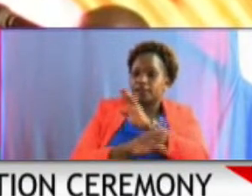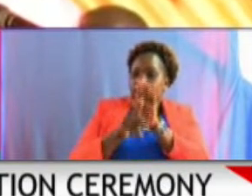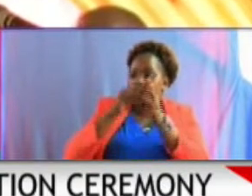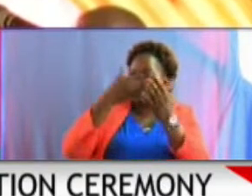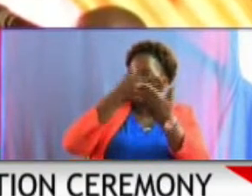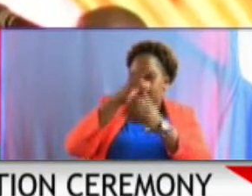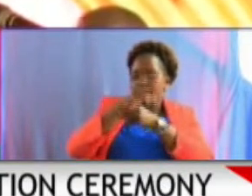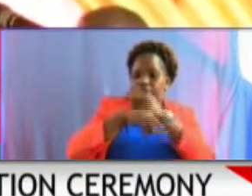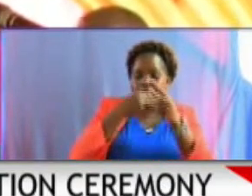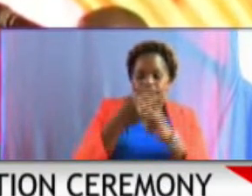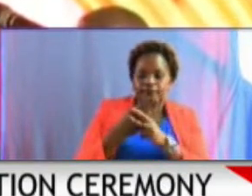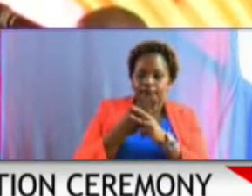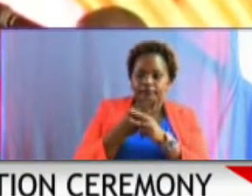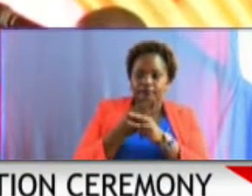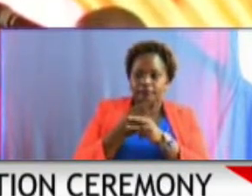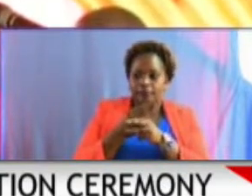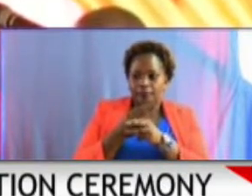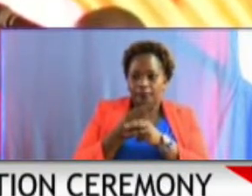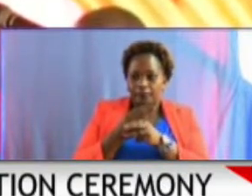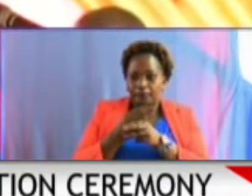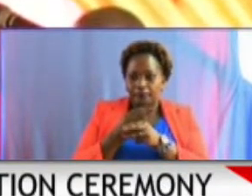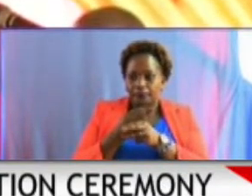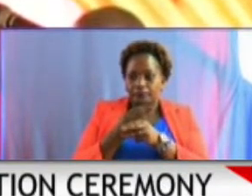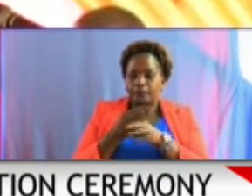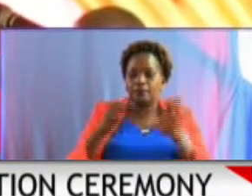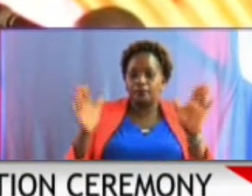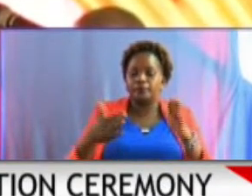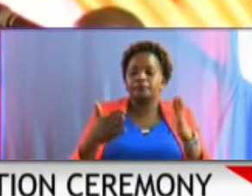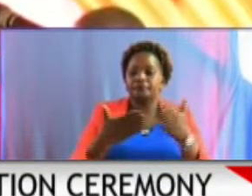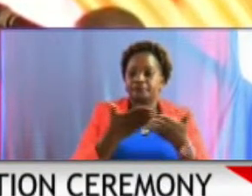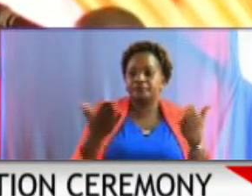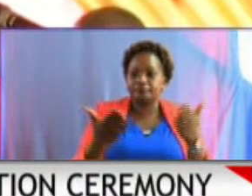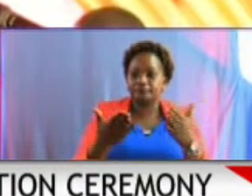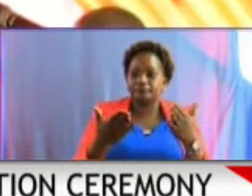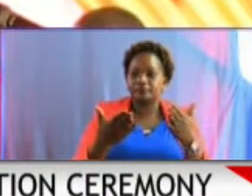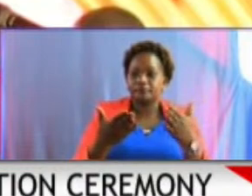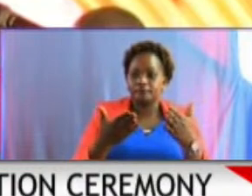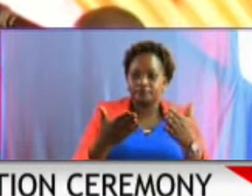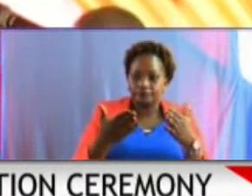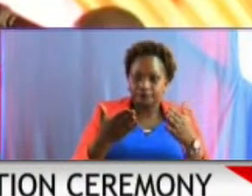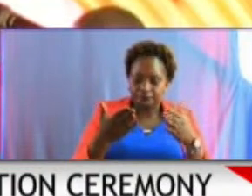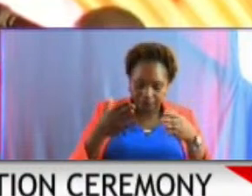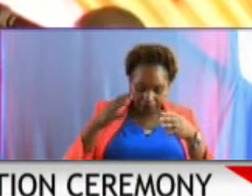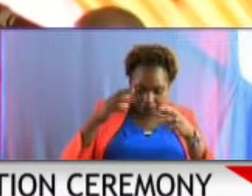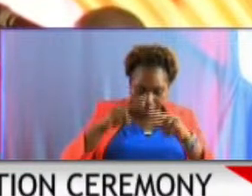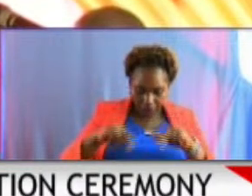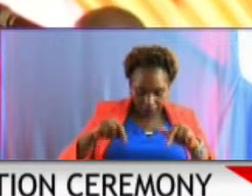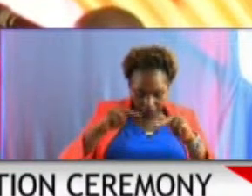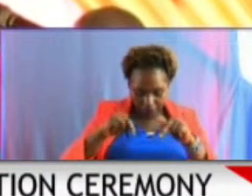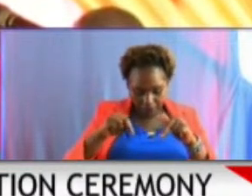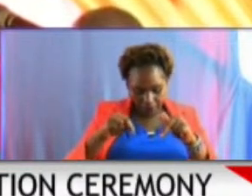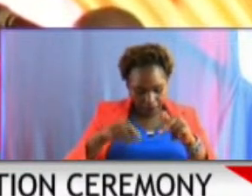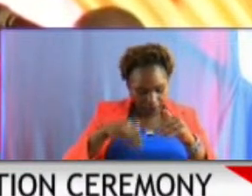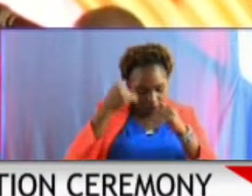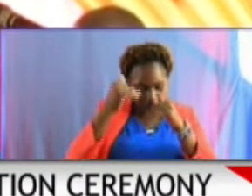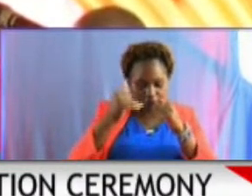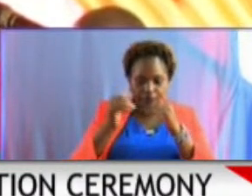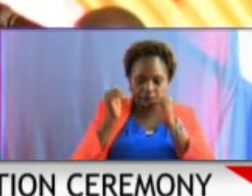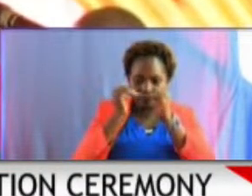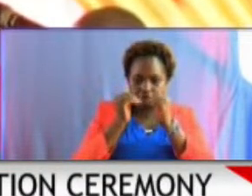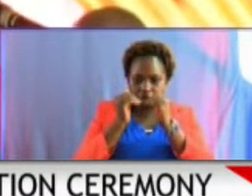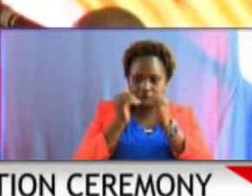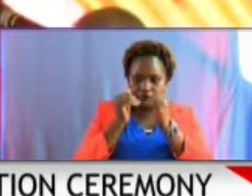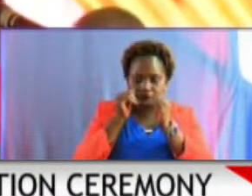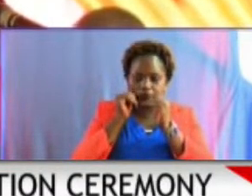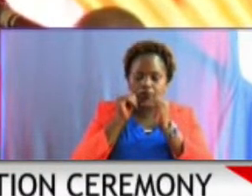parts of the world. I would encourage that the findings be taken into the next level in terms